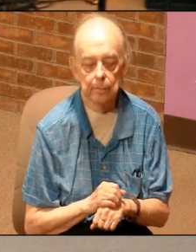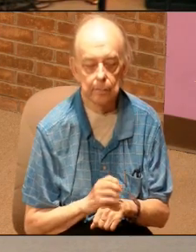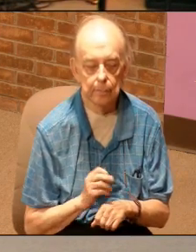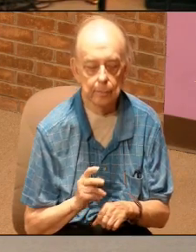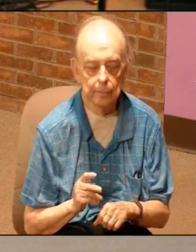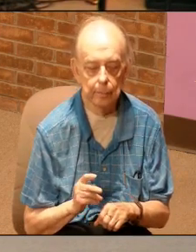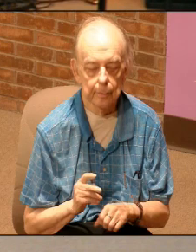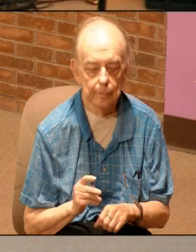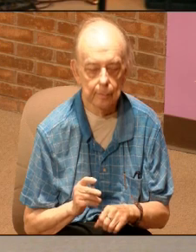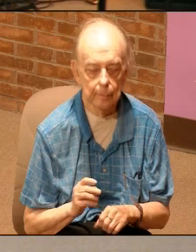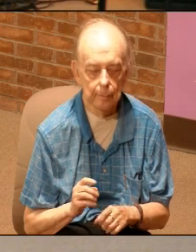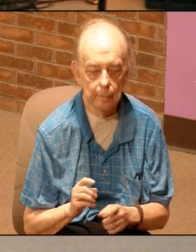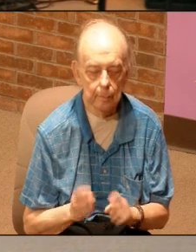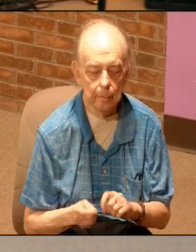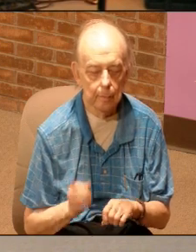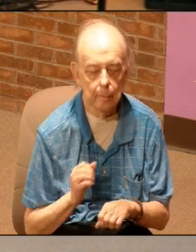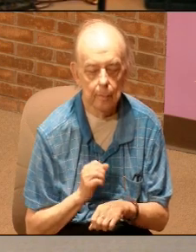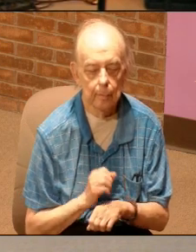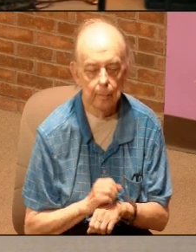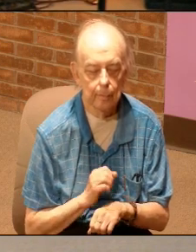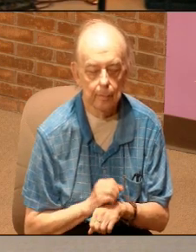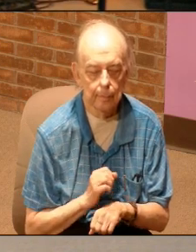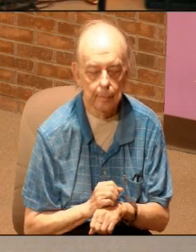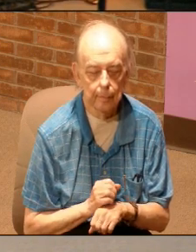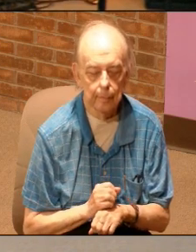Okay? So I adjust my eating habits,